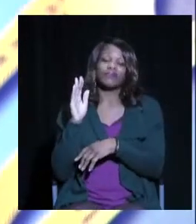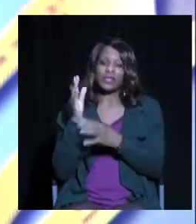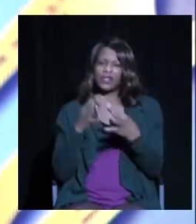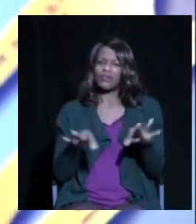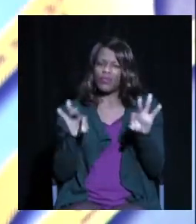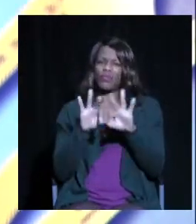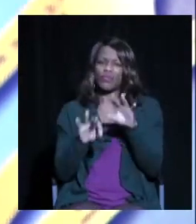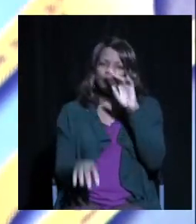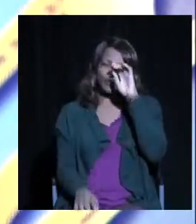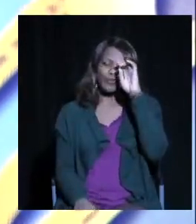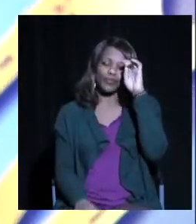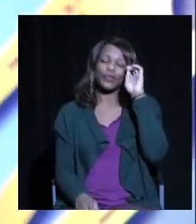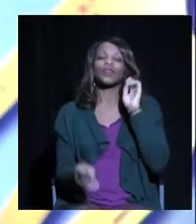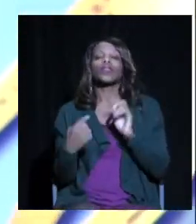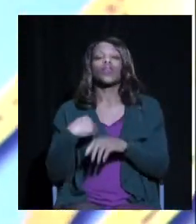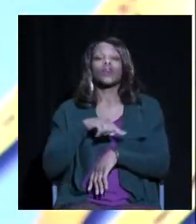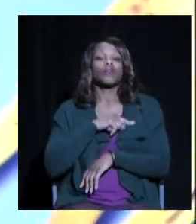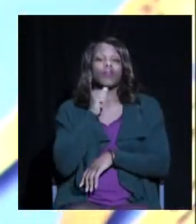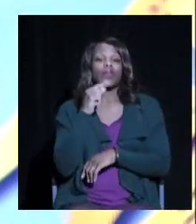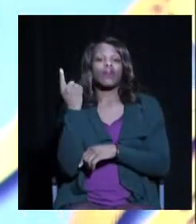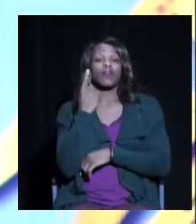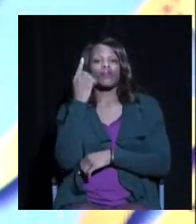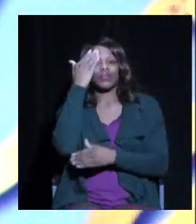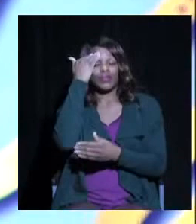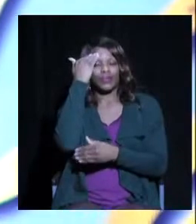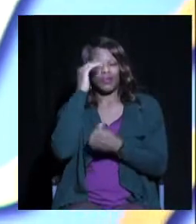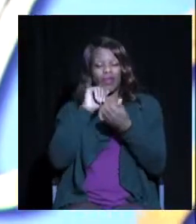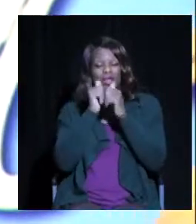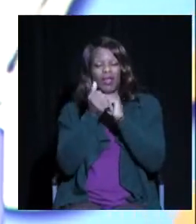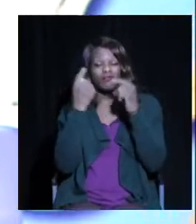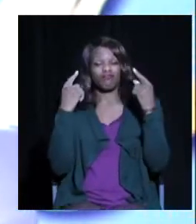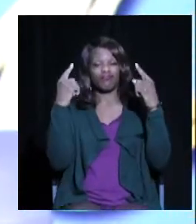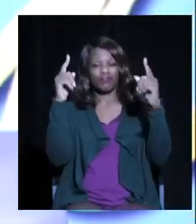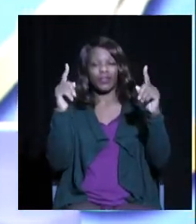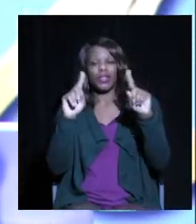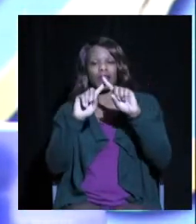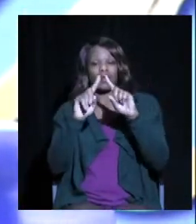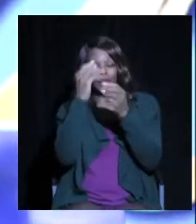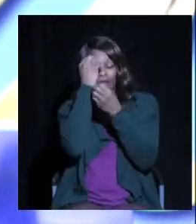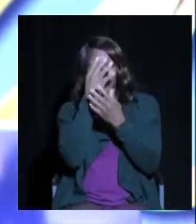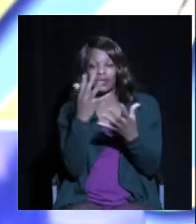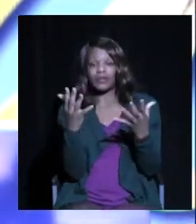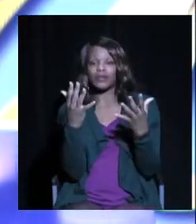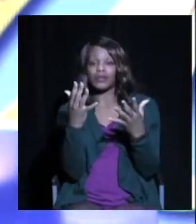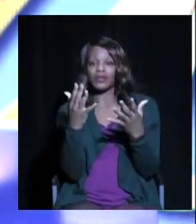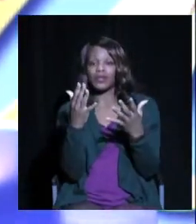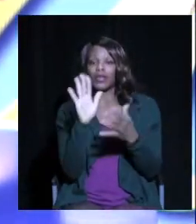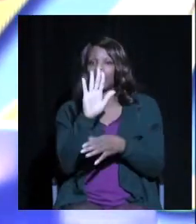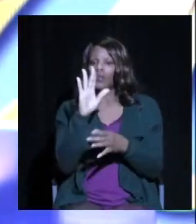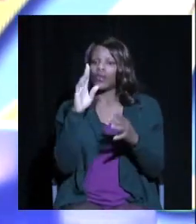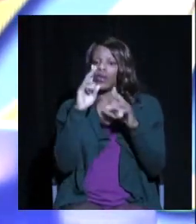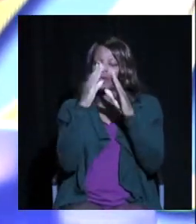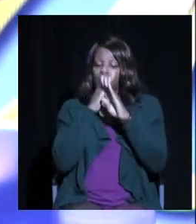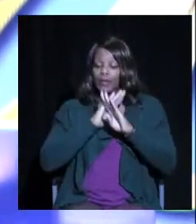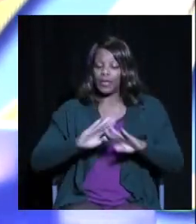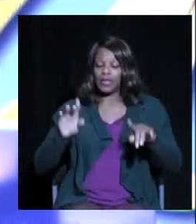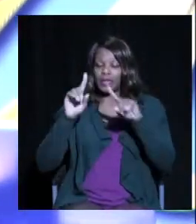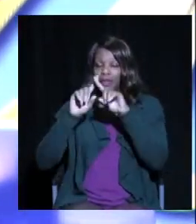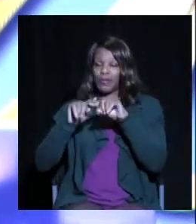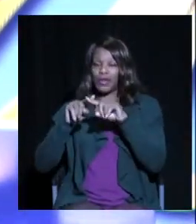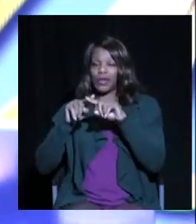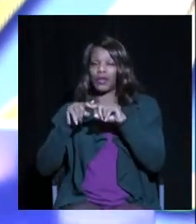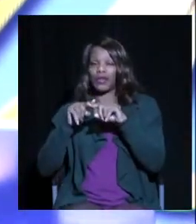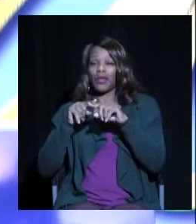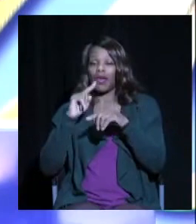matters. And we won't always know exactly how he's going to do it. So I'm just going to say, if your peace depends on you